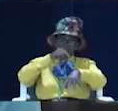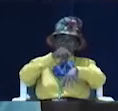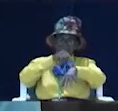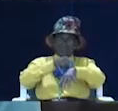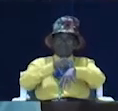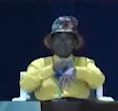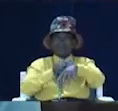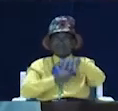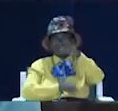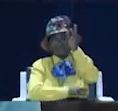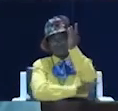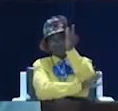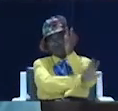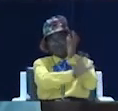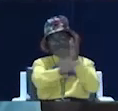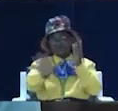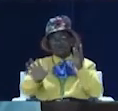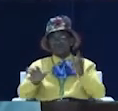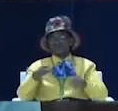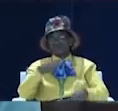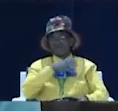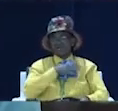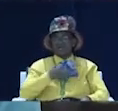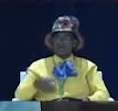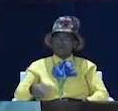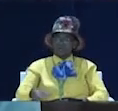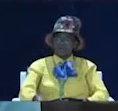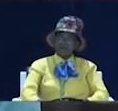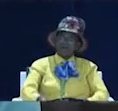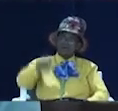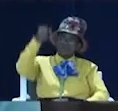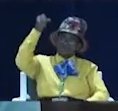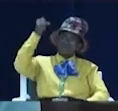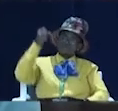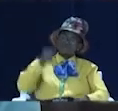and uproot every evil there.